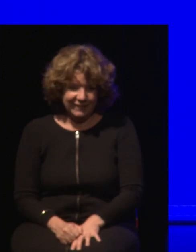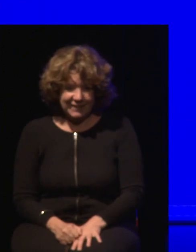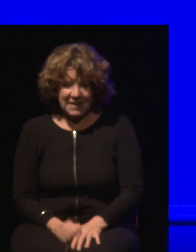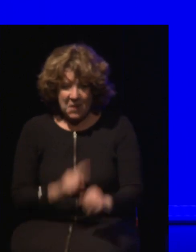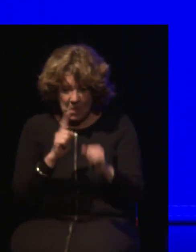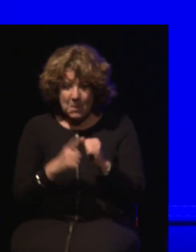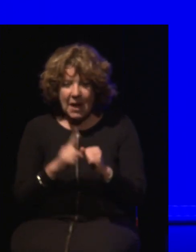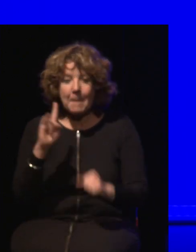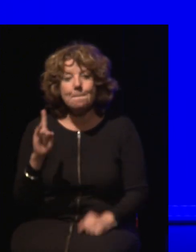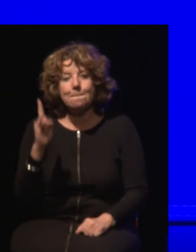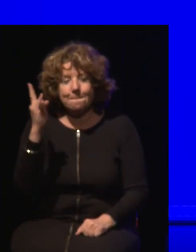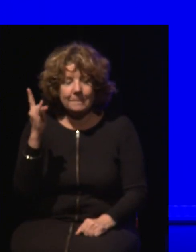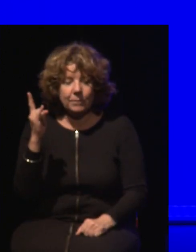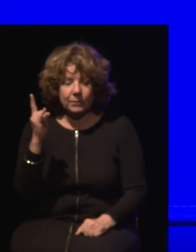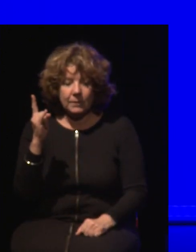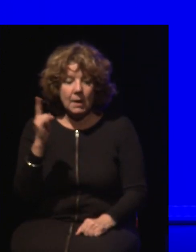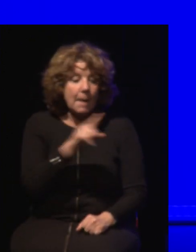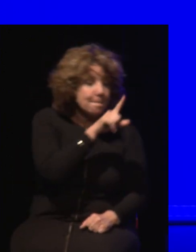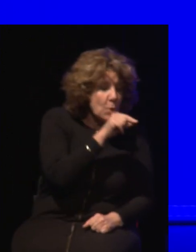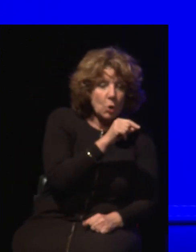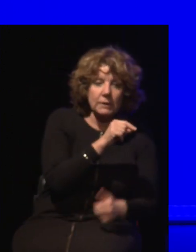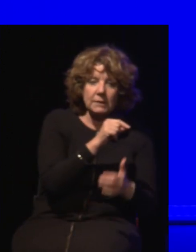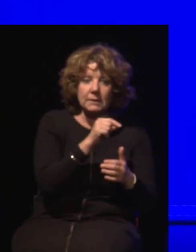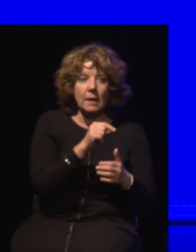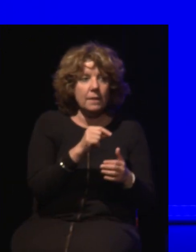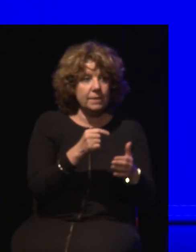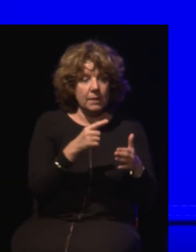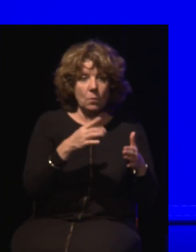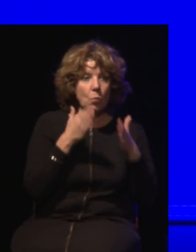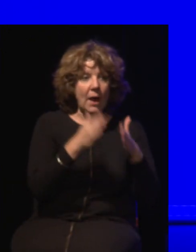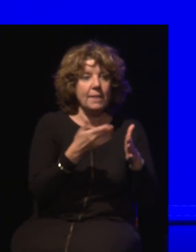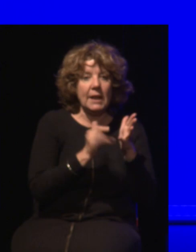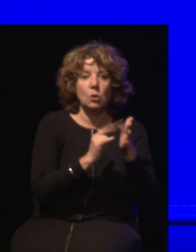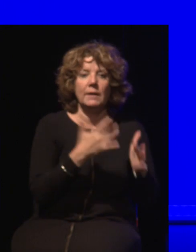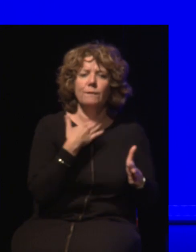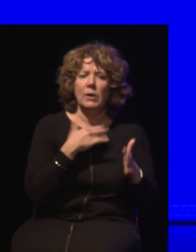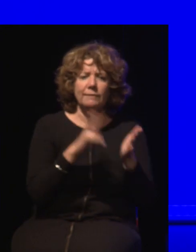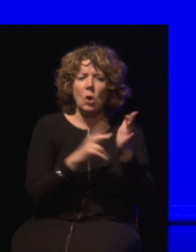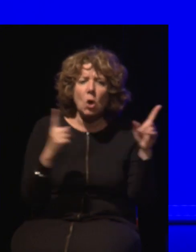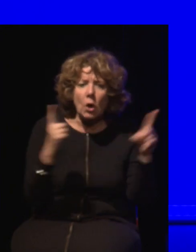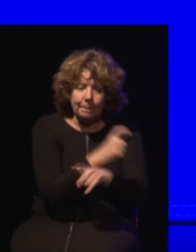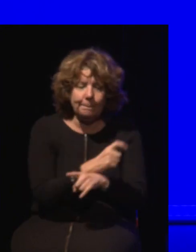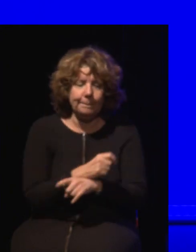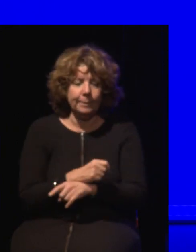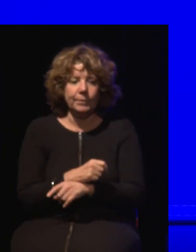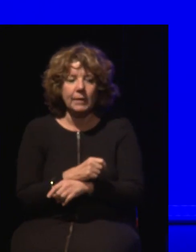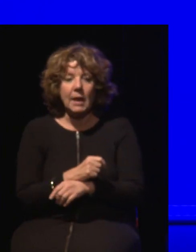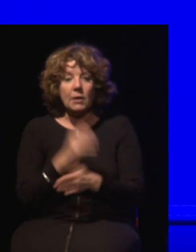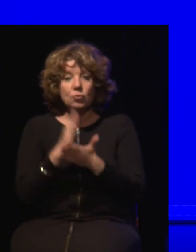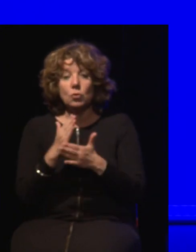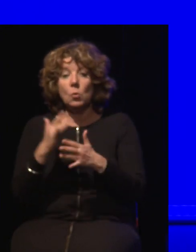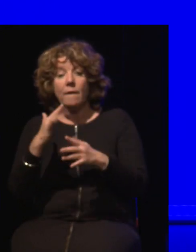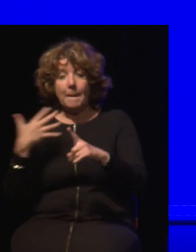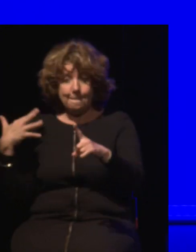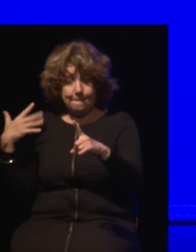Mammal and bird vocalizations are often very complex, and the culmination of evolution, particularly over the last few tens of millions